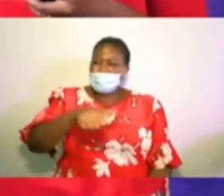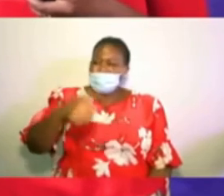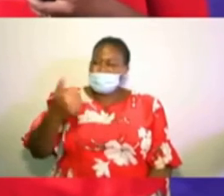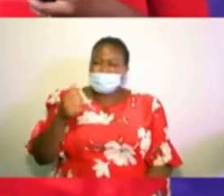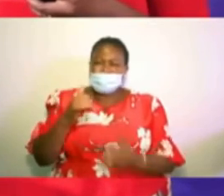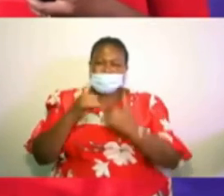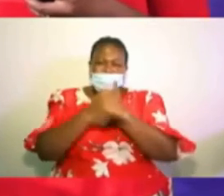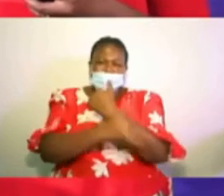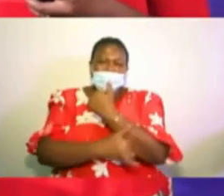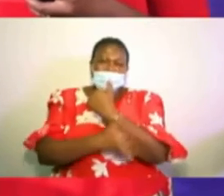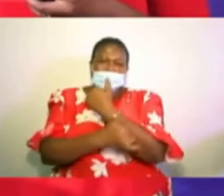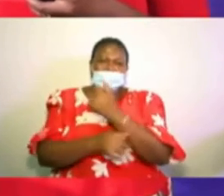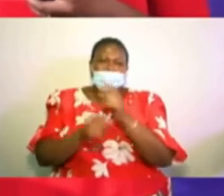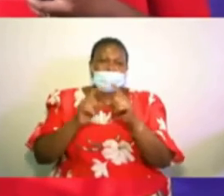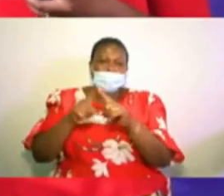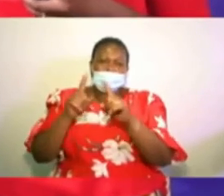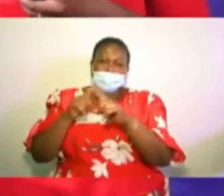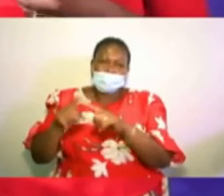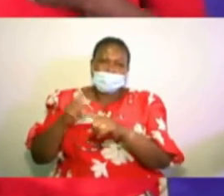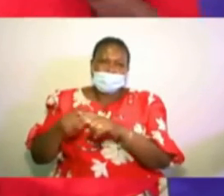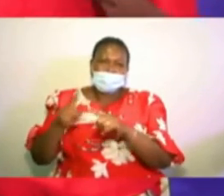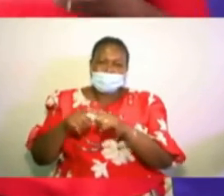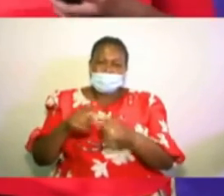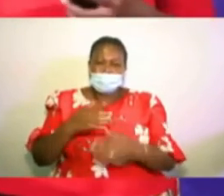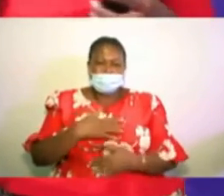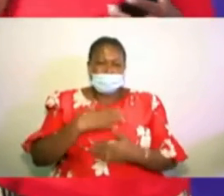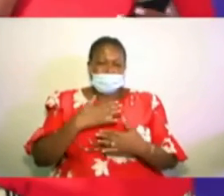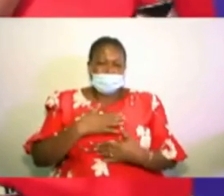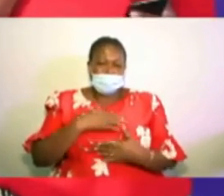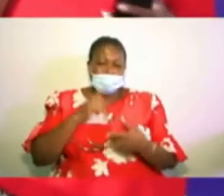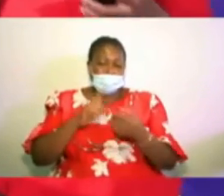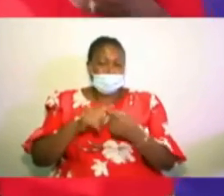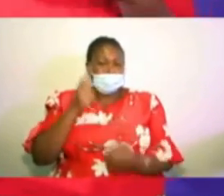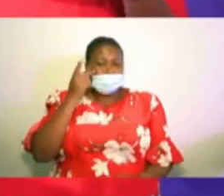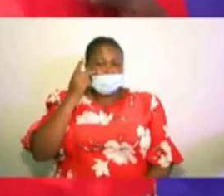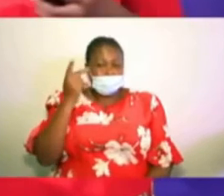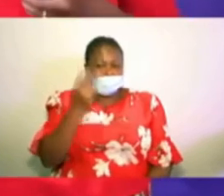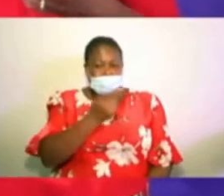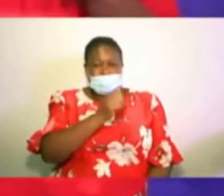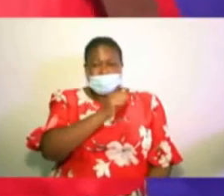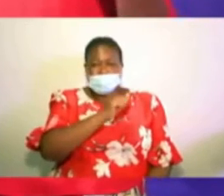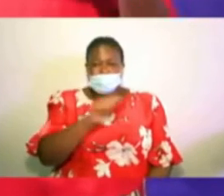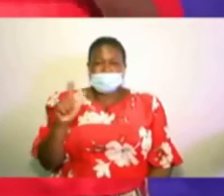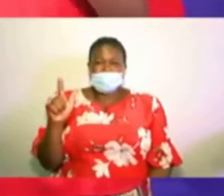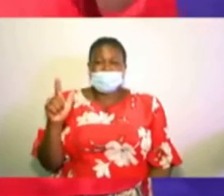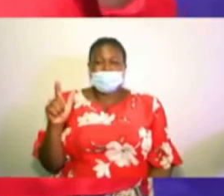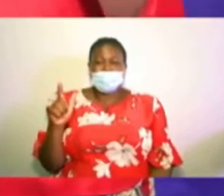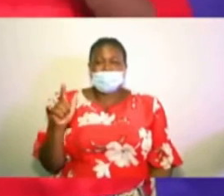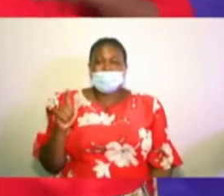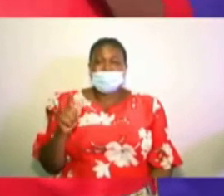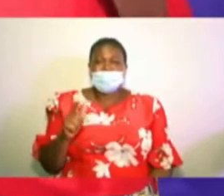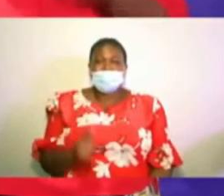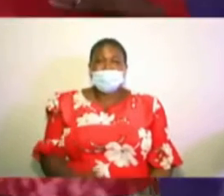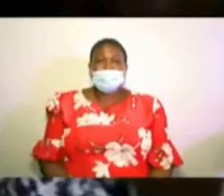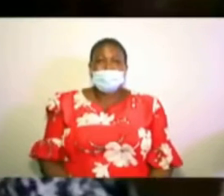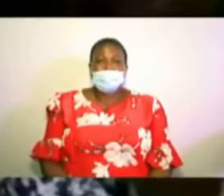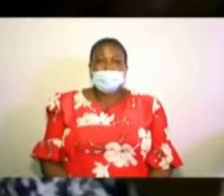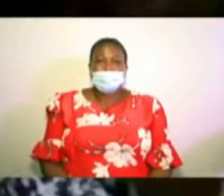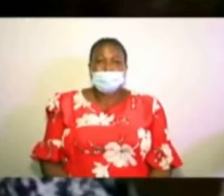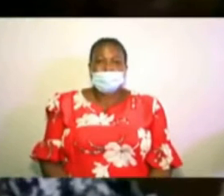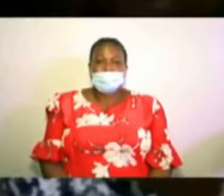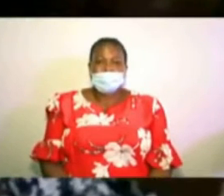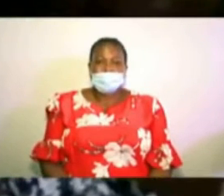Bahrain, and all over. Et donc, je suis très heureux de voir mes frères et sœurs partout. De temps en temps, on